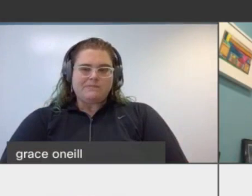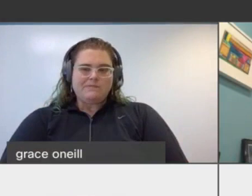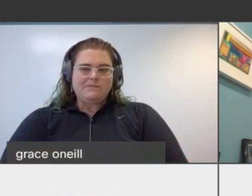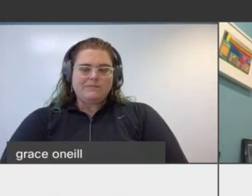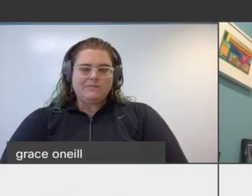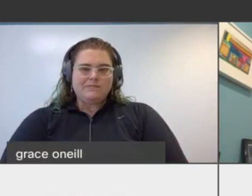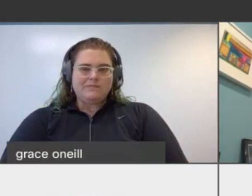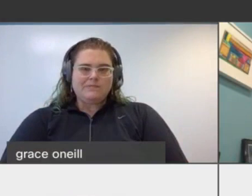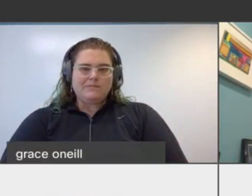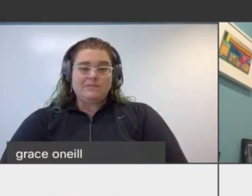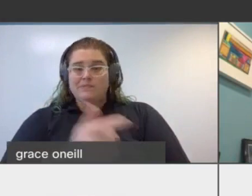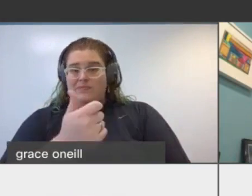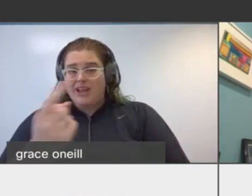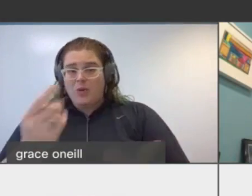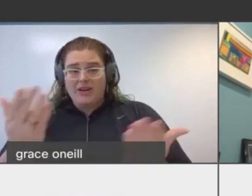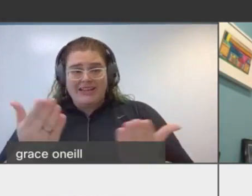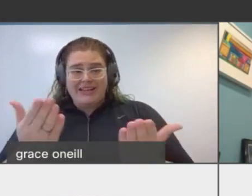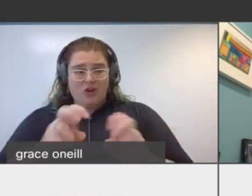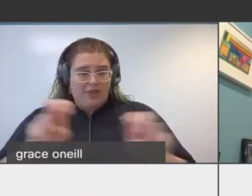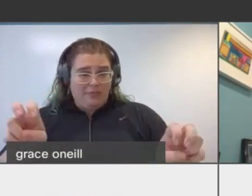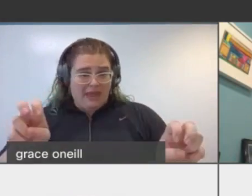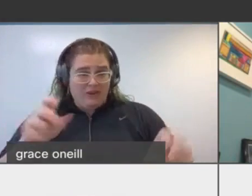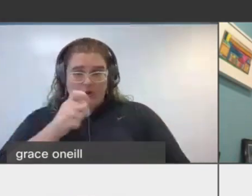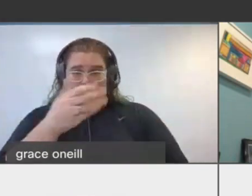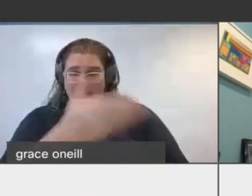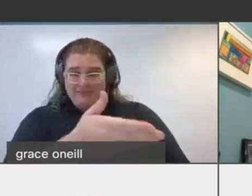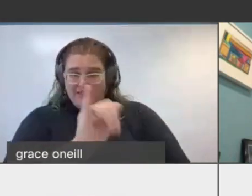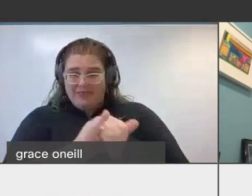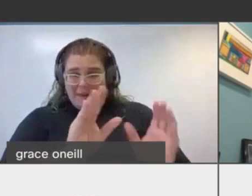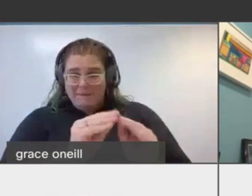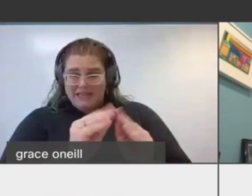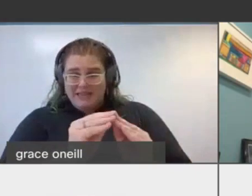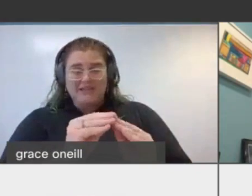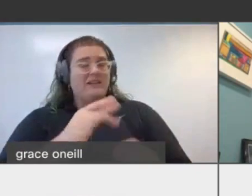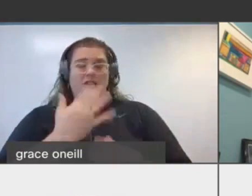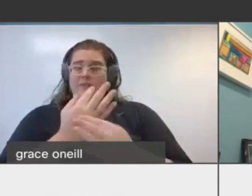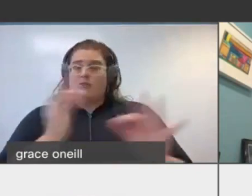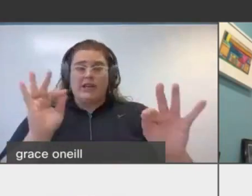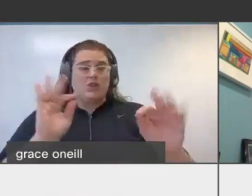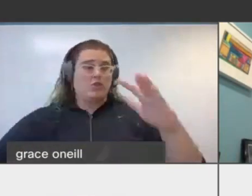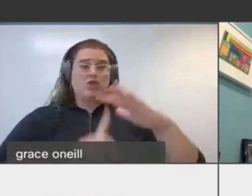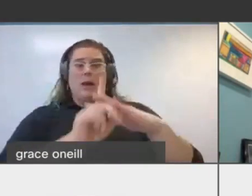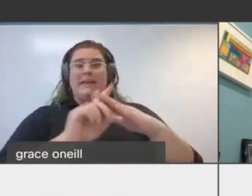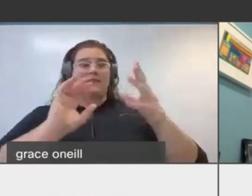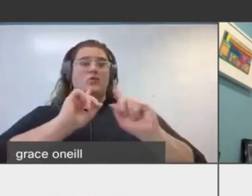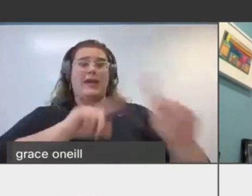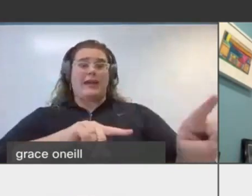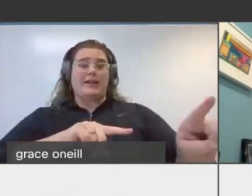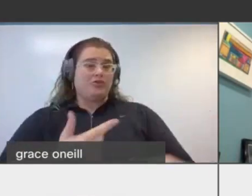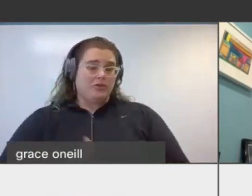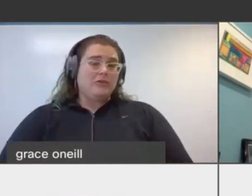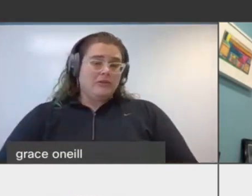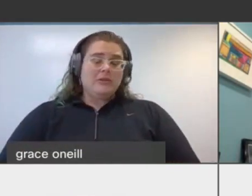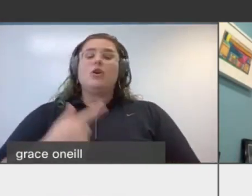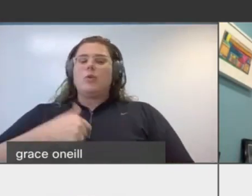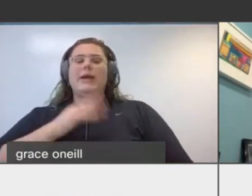And if there's anyone on the panel who knows, feel free to answer that question, please. We'll ask DC